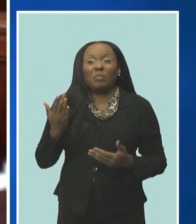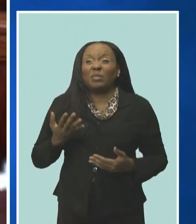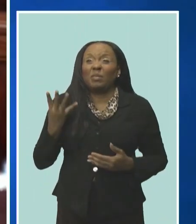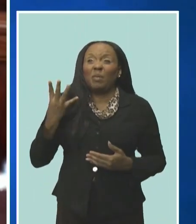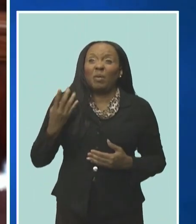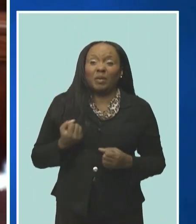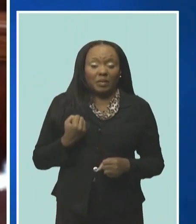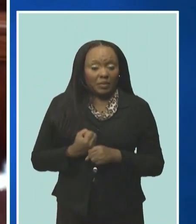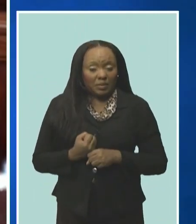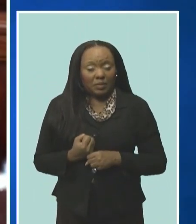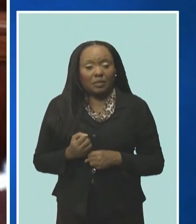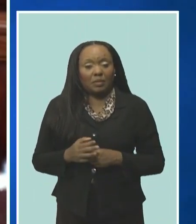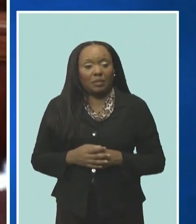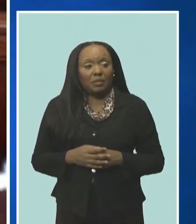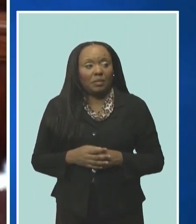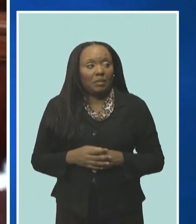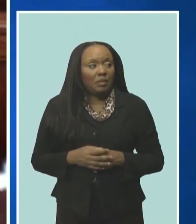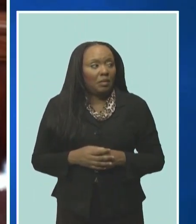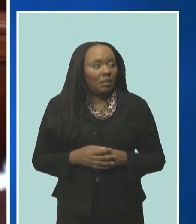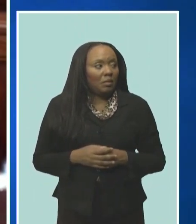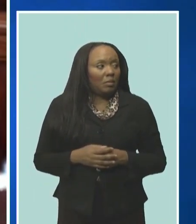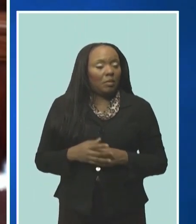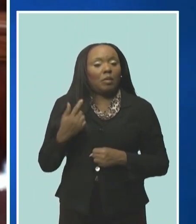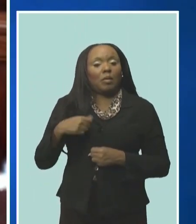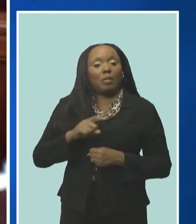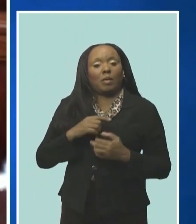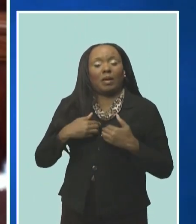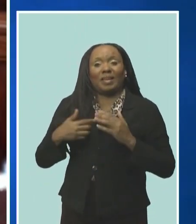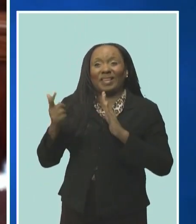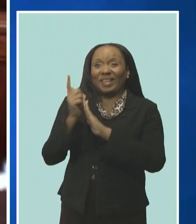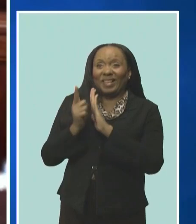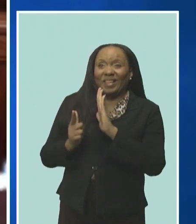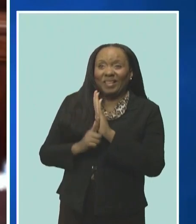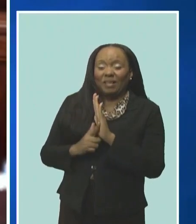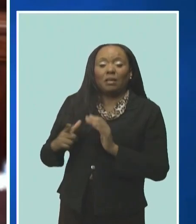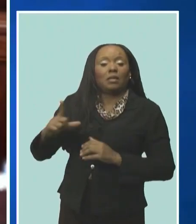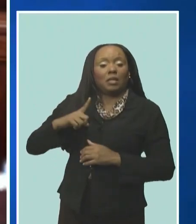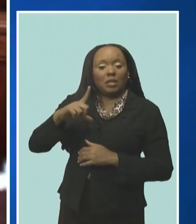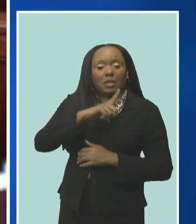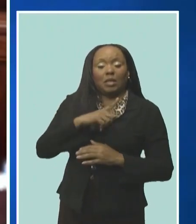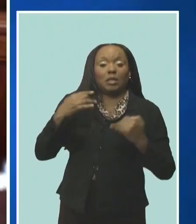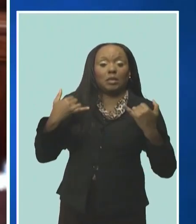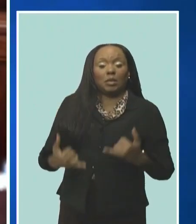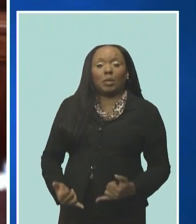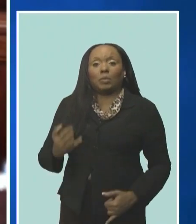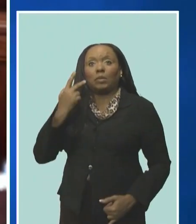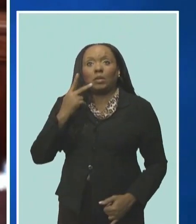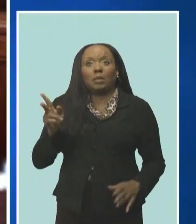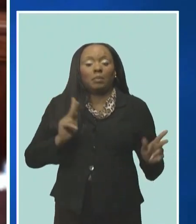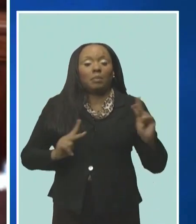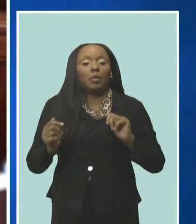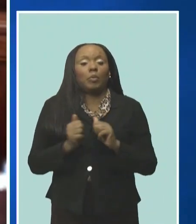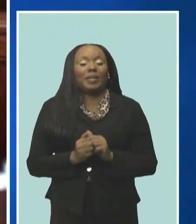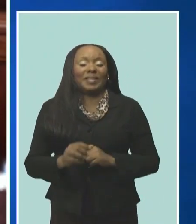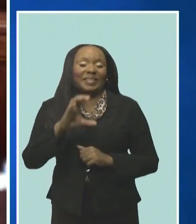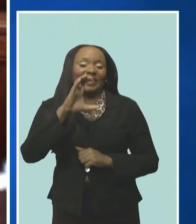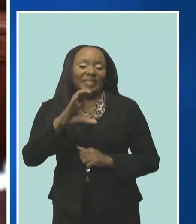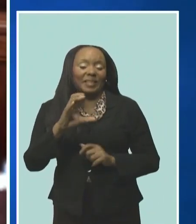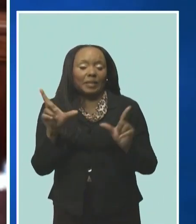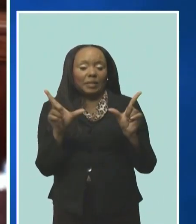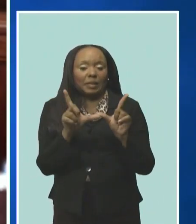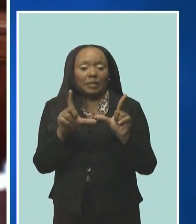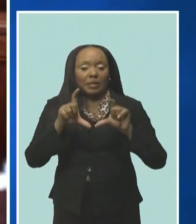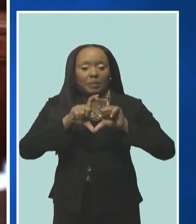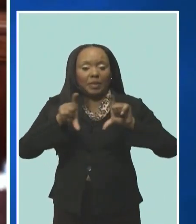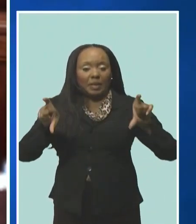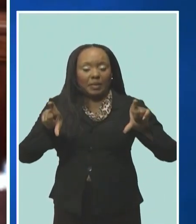to get from the time we brought the legislation to now actually seeing members with C-plates and vehicles with C-plates. And to